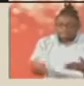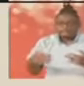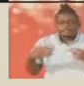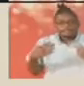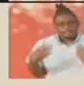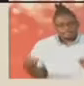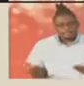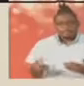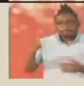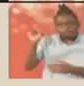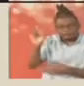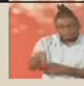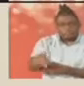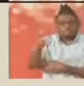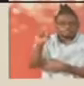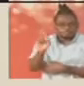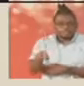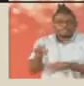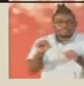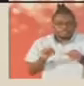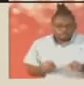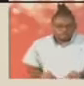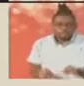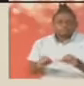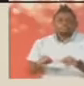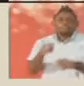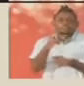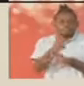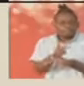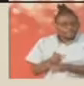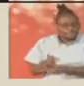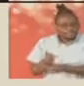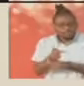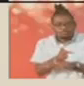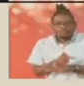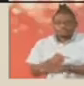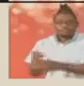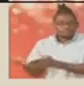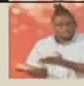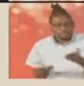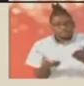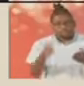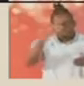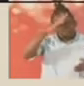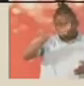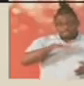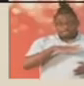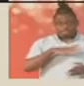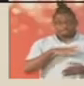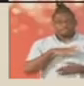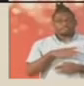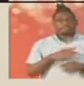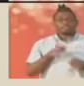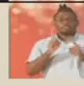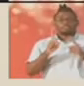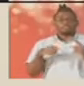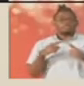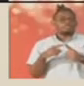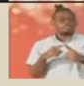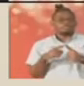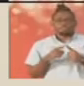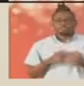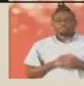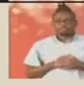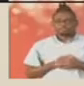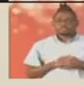remain vigilant. And so we have brought back Mr. Siram Singh to the program, and he will highlight the way that we have been using